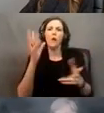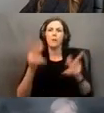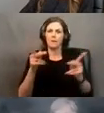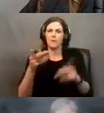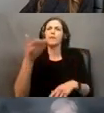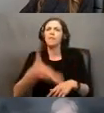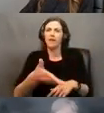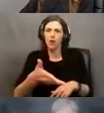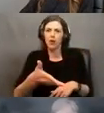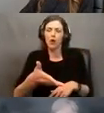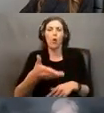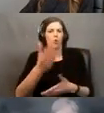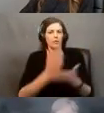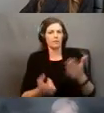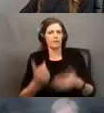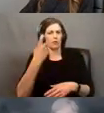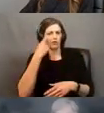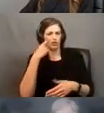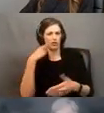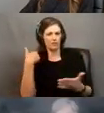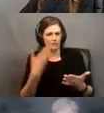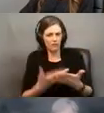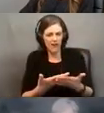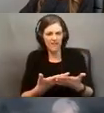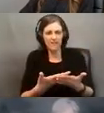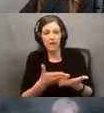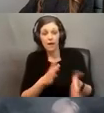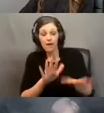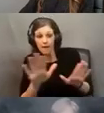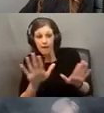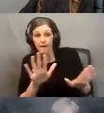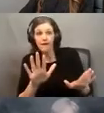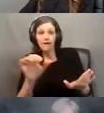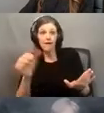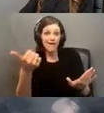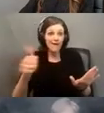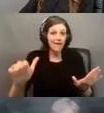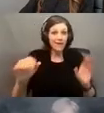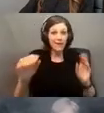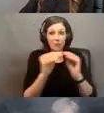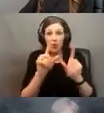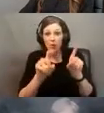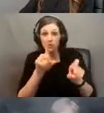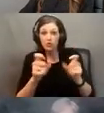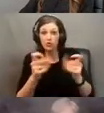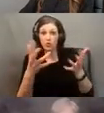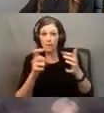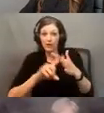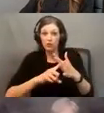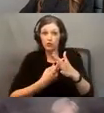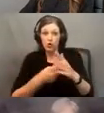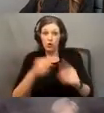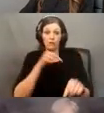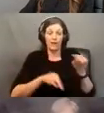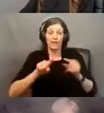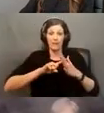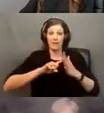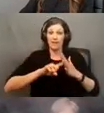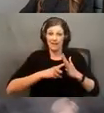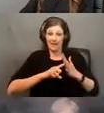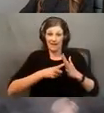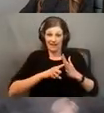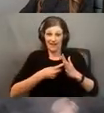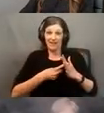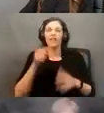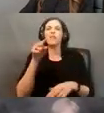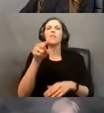somebody's just entered and say, Hey, do you have any additional questions? Do you want me to start at the beginning? This room is what